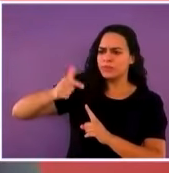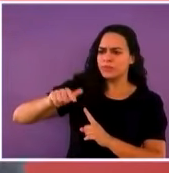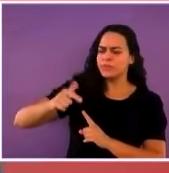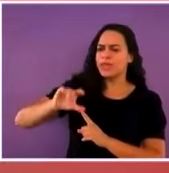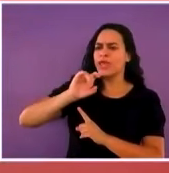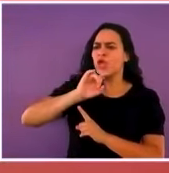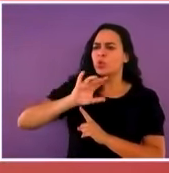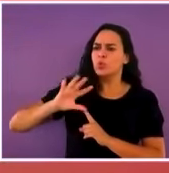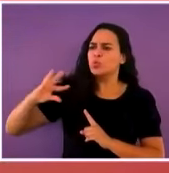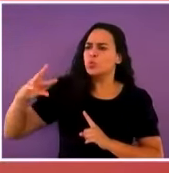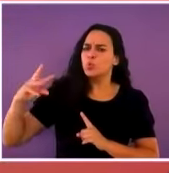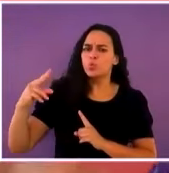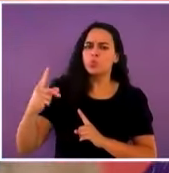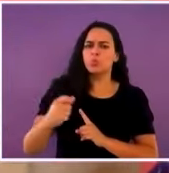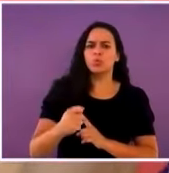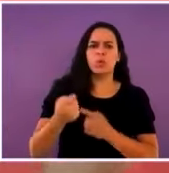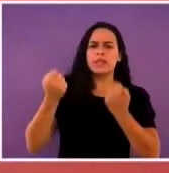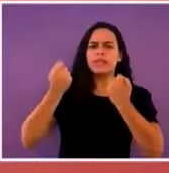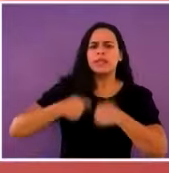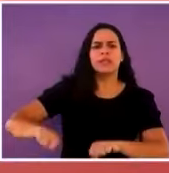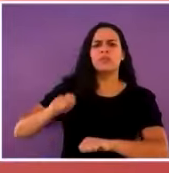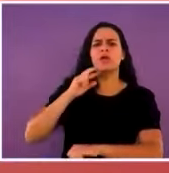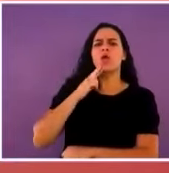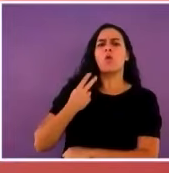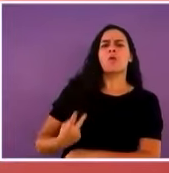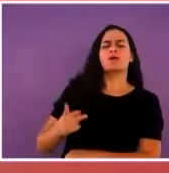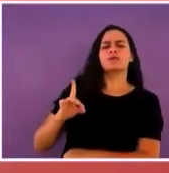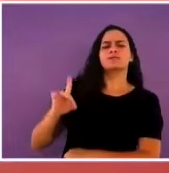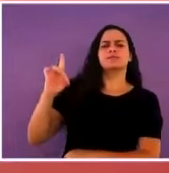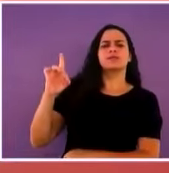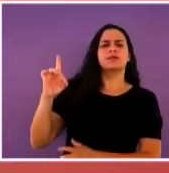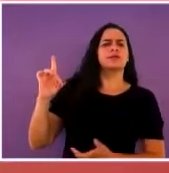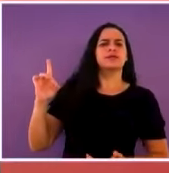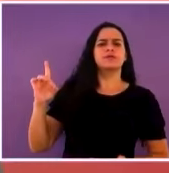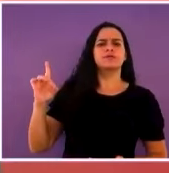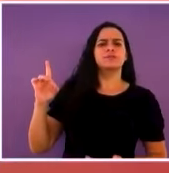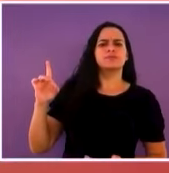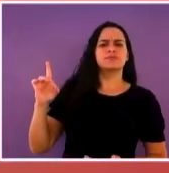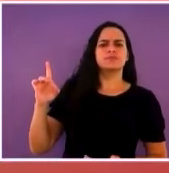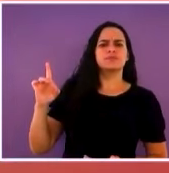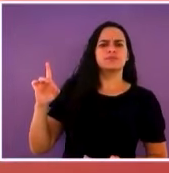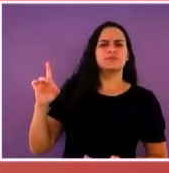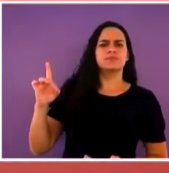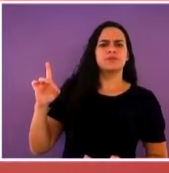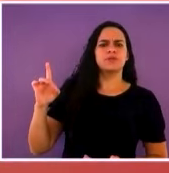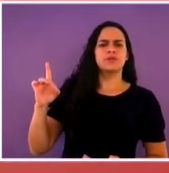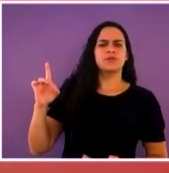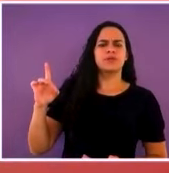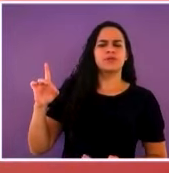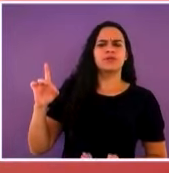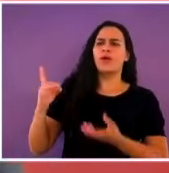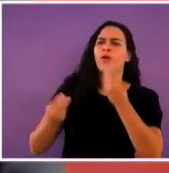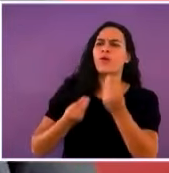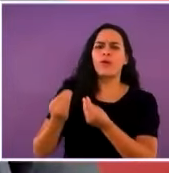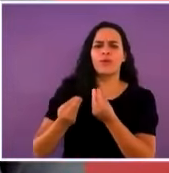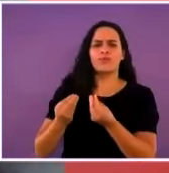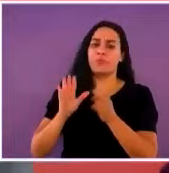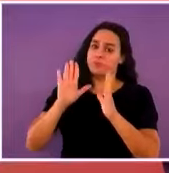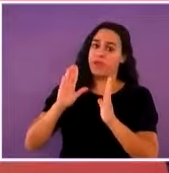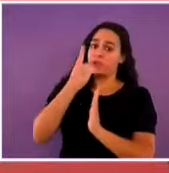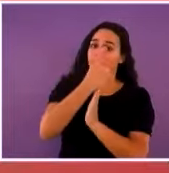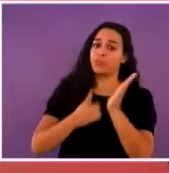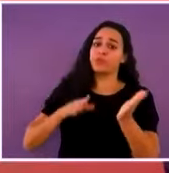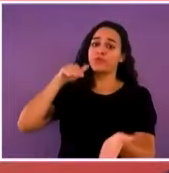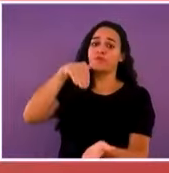poderiam reconhecer. The encyclical ends with a prayer. A encíclica termina com uma oração. The prayer to